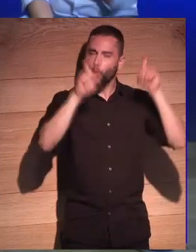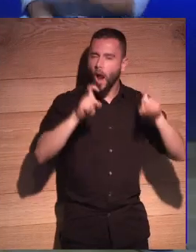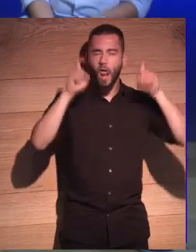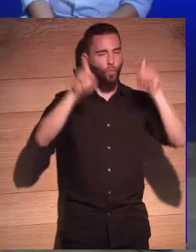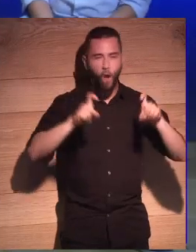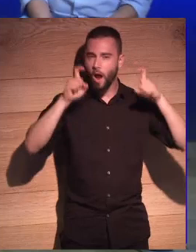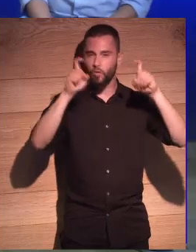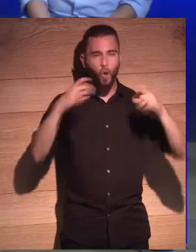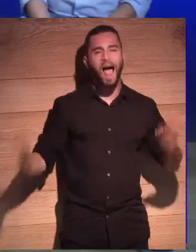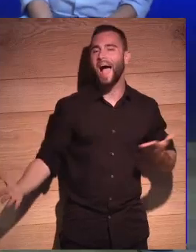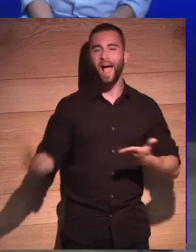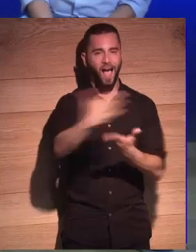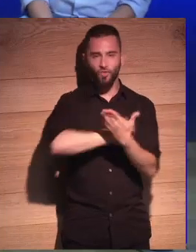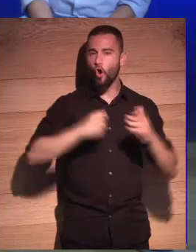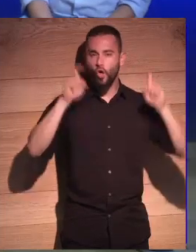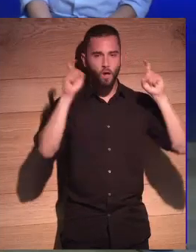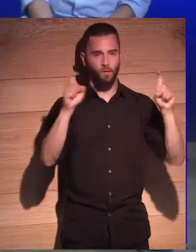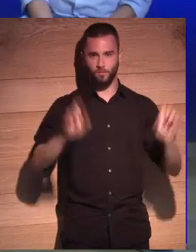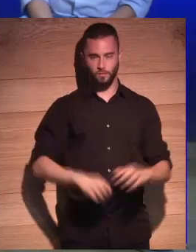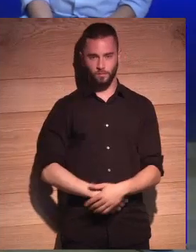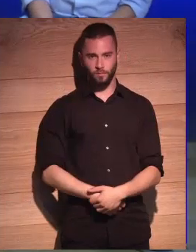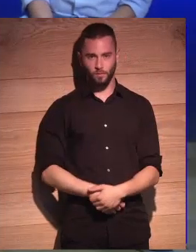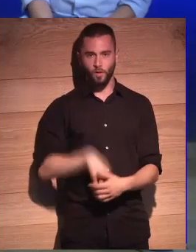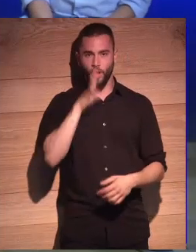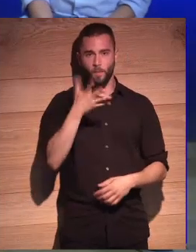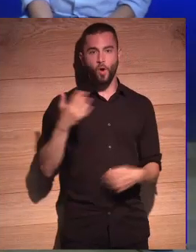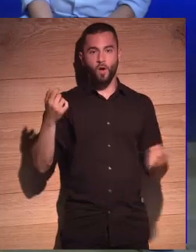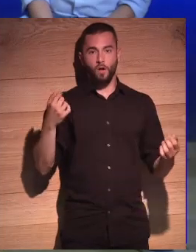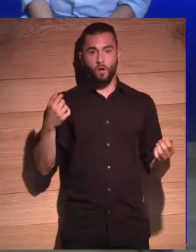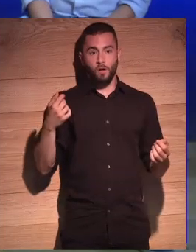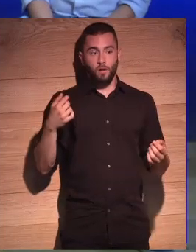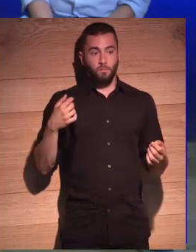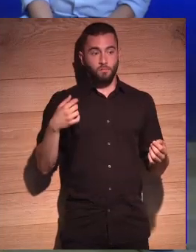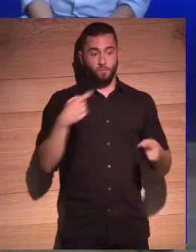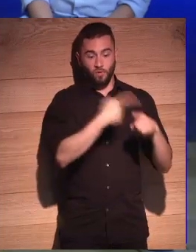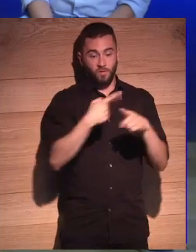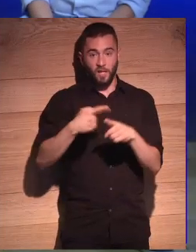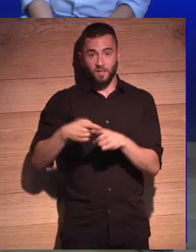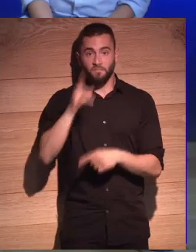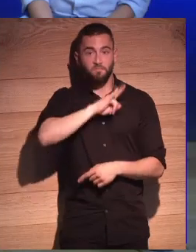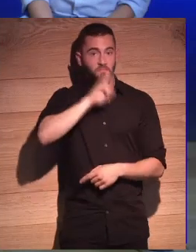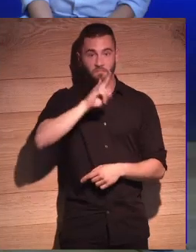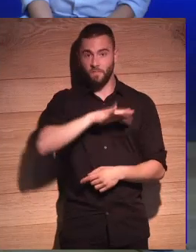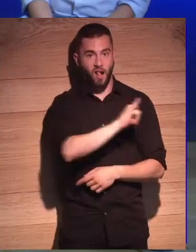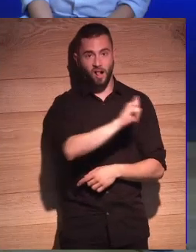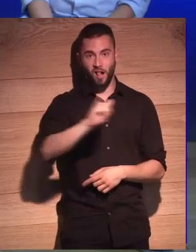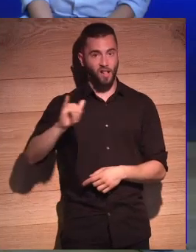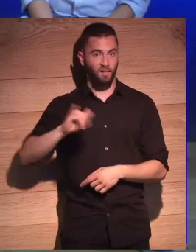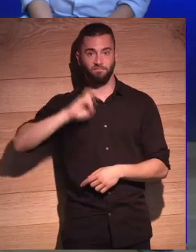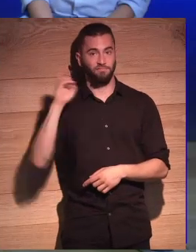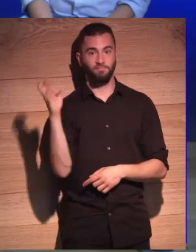and teach and teach, educate and educate at all levels, because you can see bad practices everywhere,